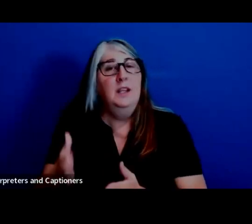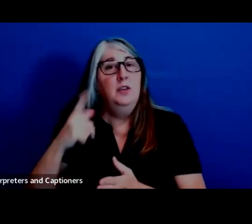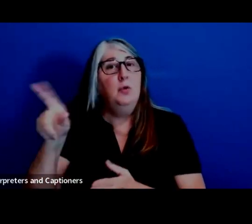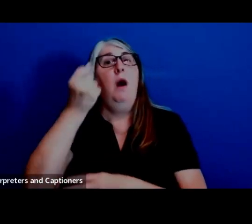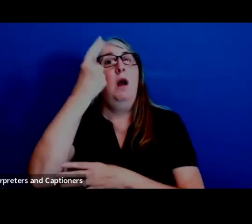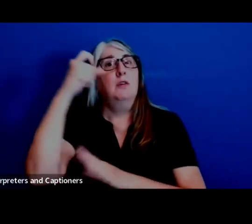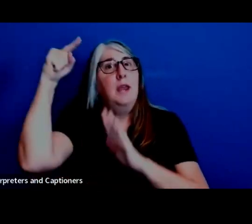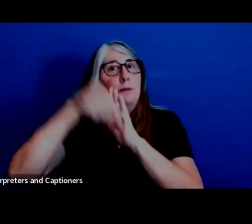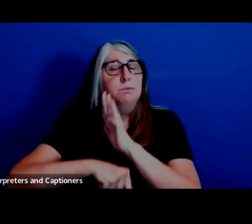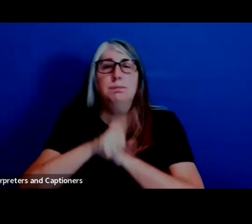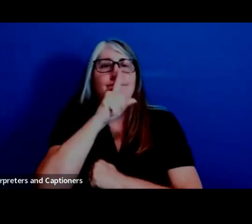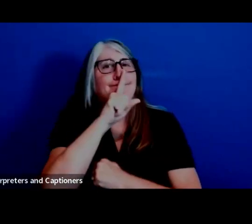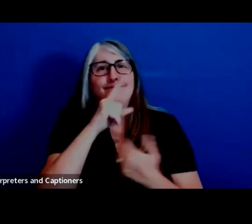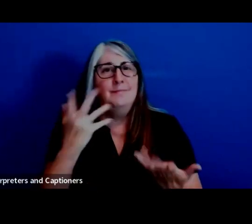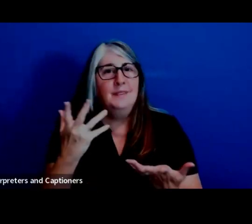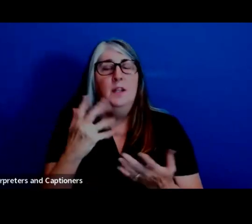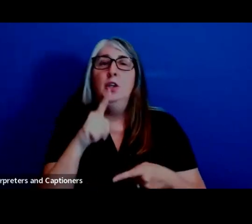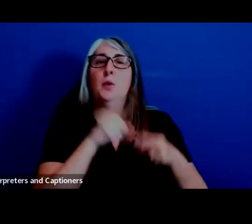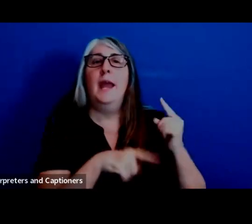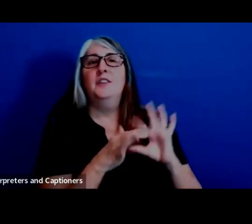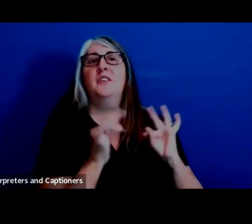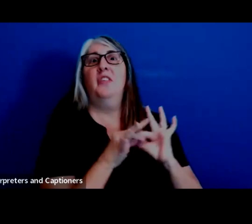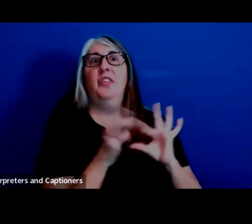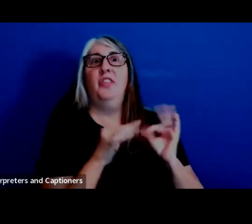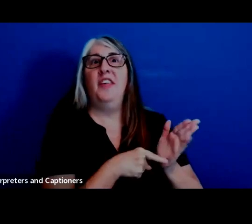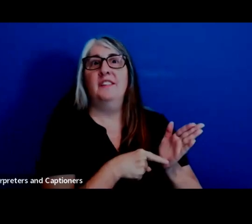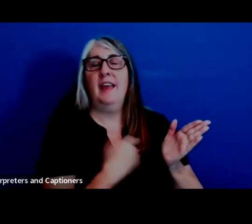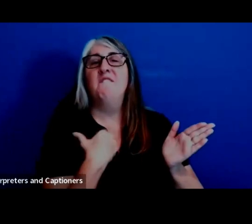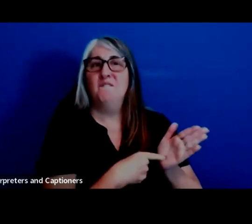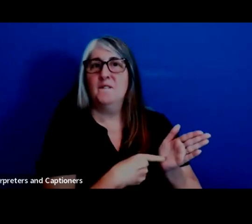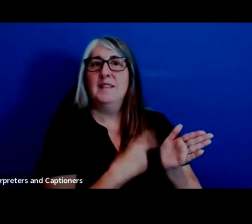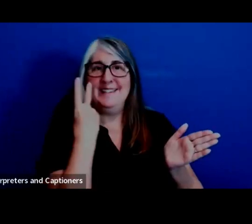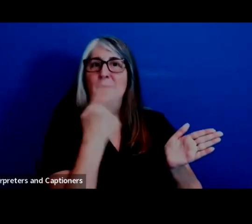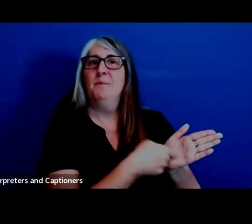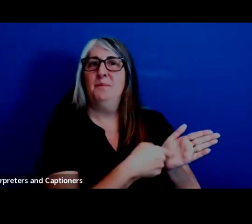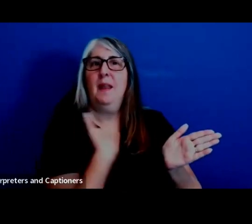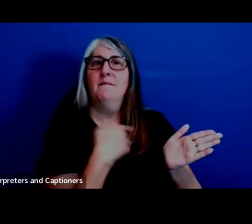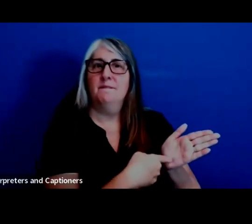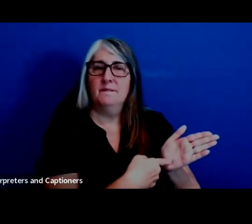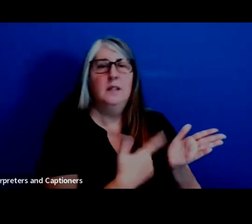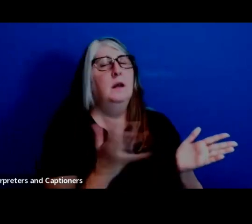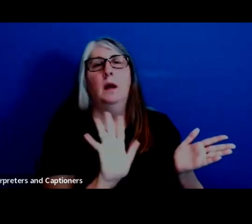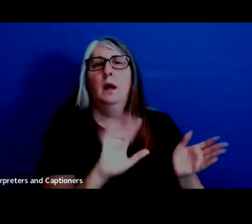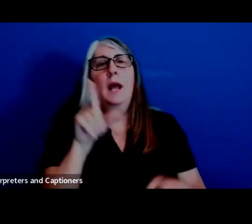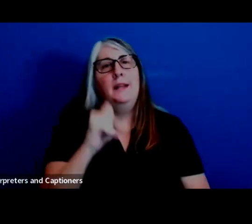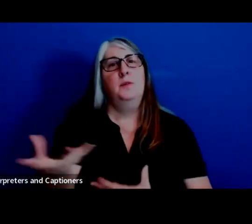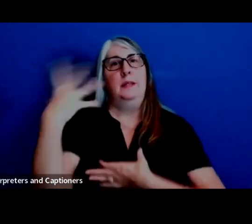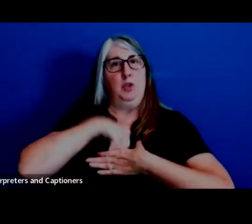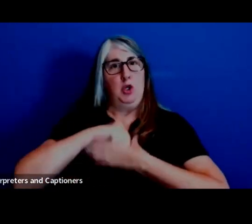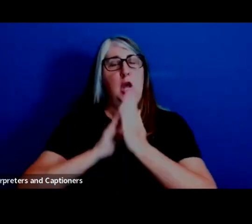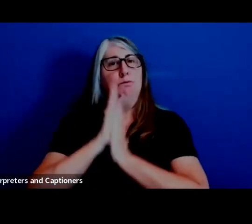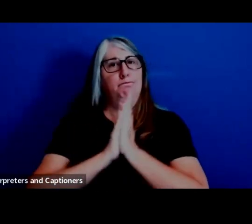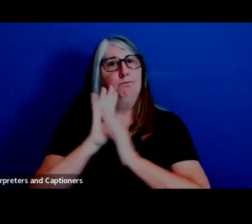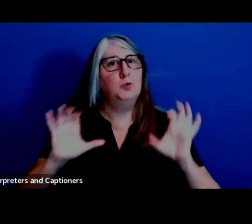mean. It can't just be something that you're reciting or you have a superficial understanding of. It really needs to be internalized to the point that